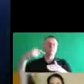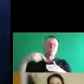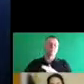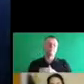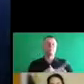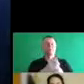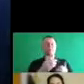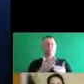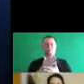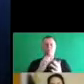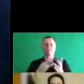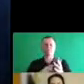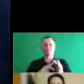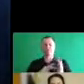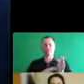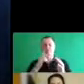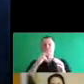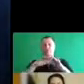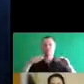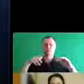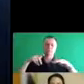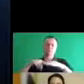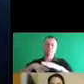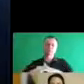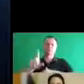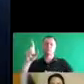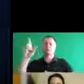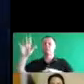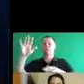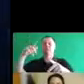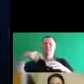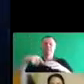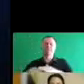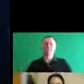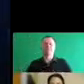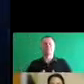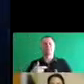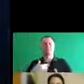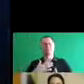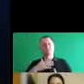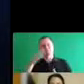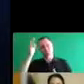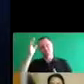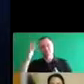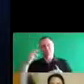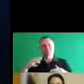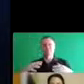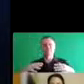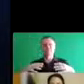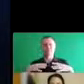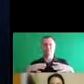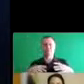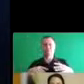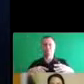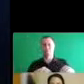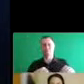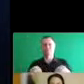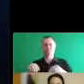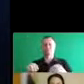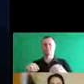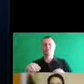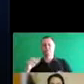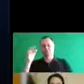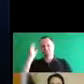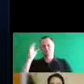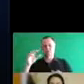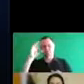you know, kind of, I'm interested in talking about freedom of movement, you know, and these ideas of borders. So